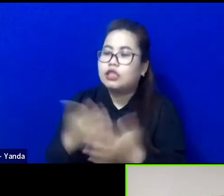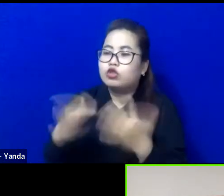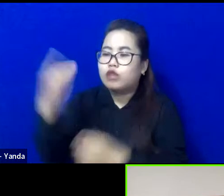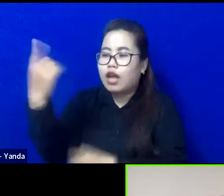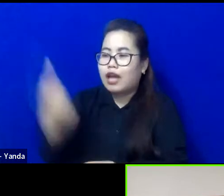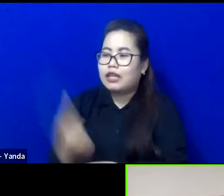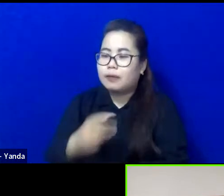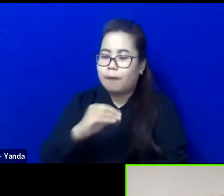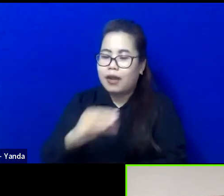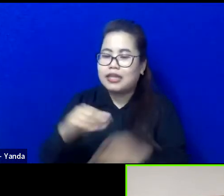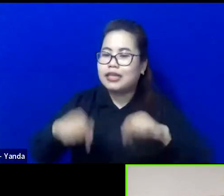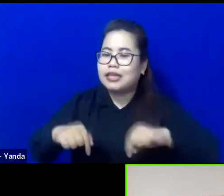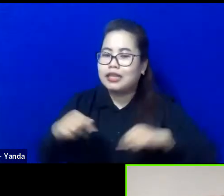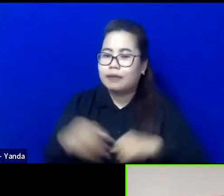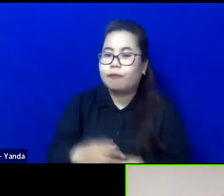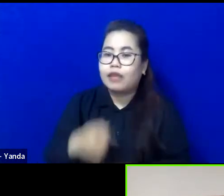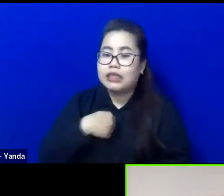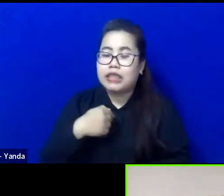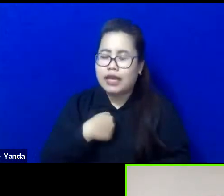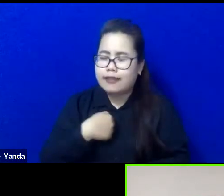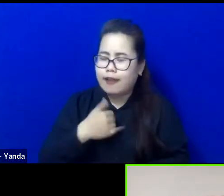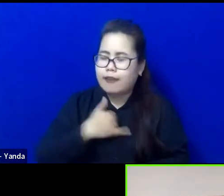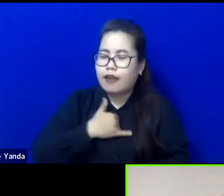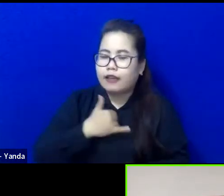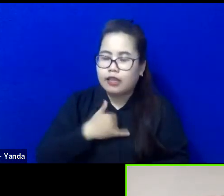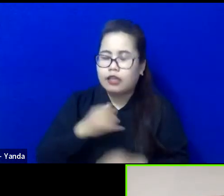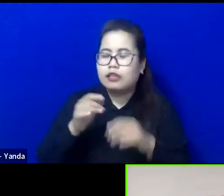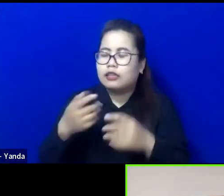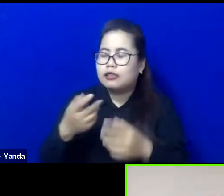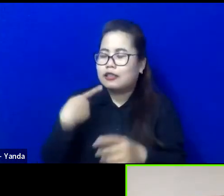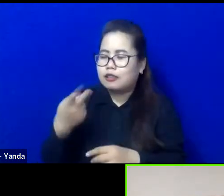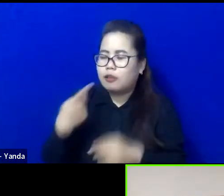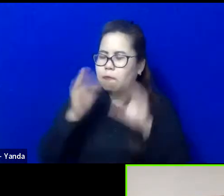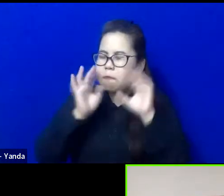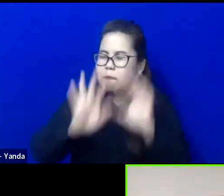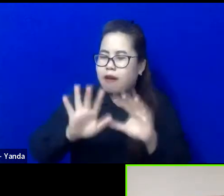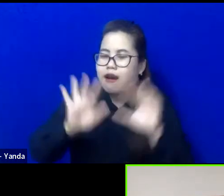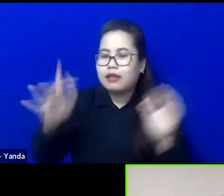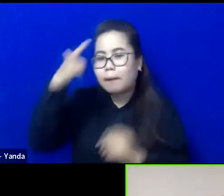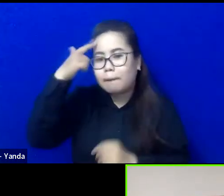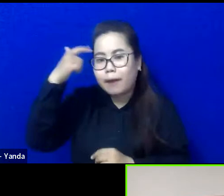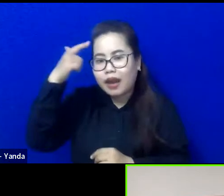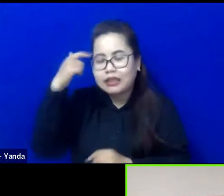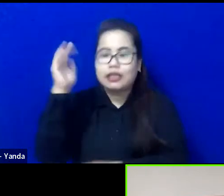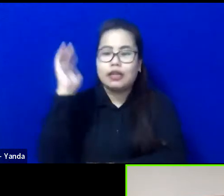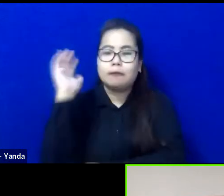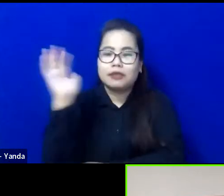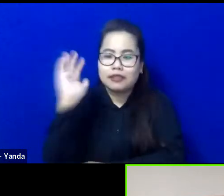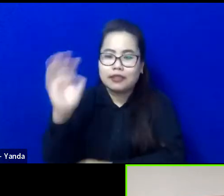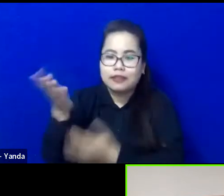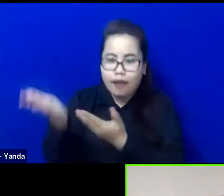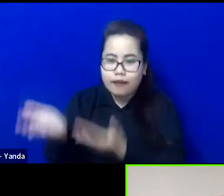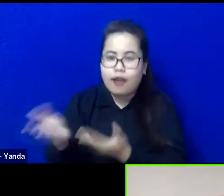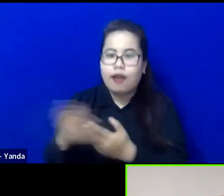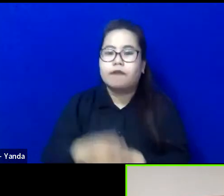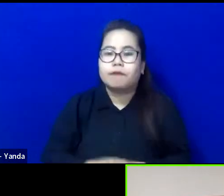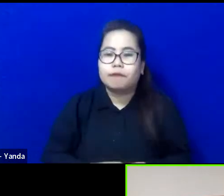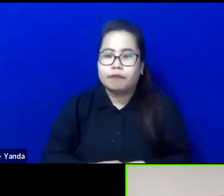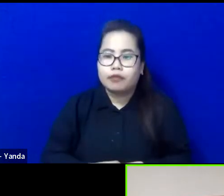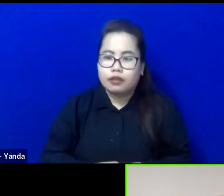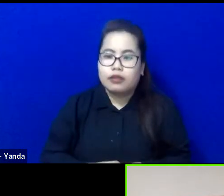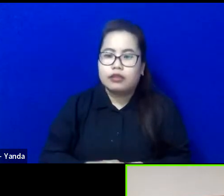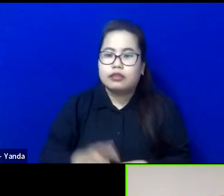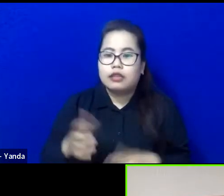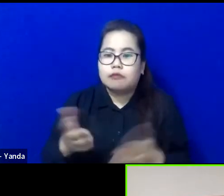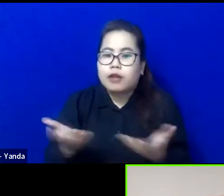I'm sure that a lot of us learned so much from your presentations and also from the way you answered some